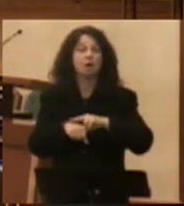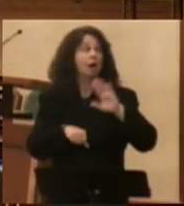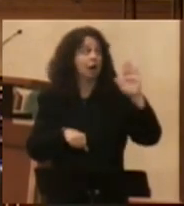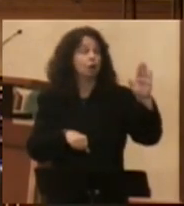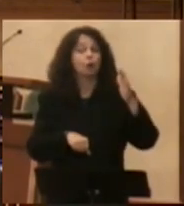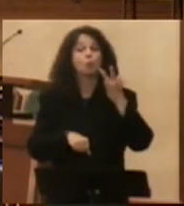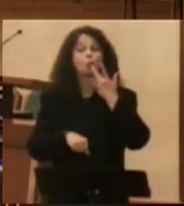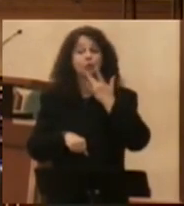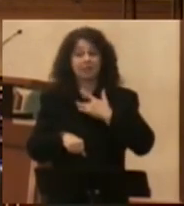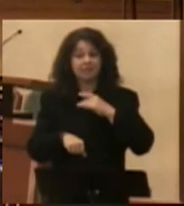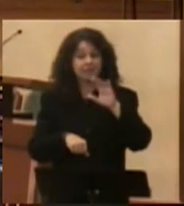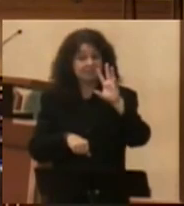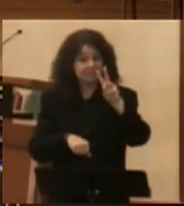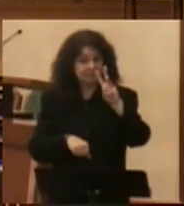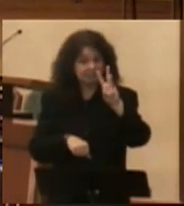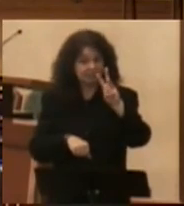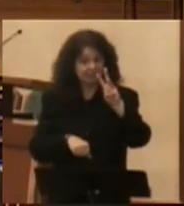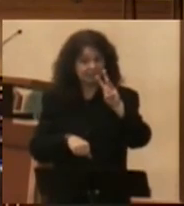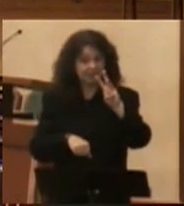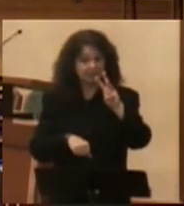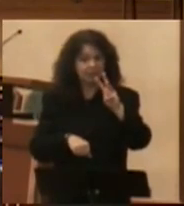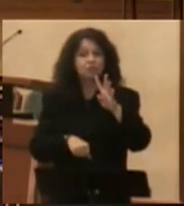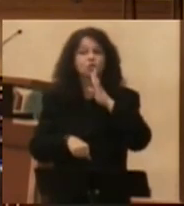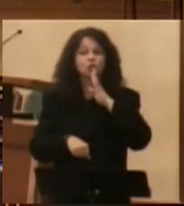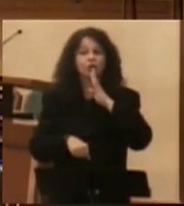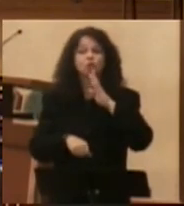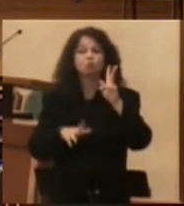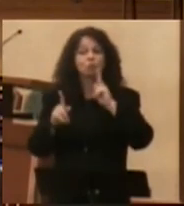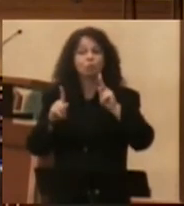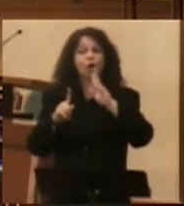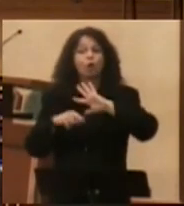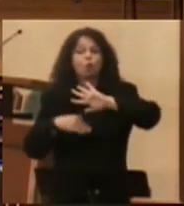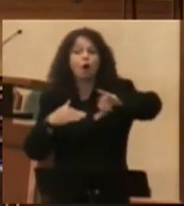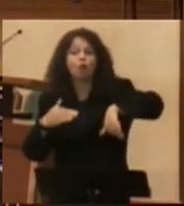That's courage. That's inspiring.